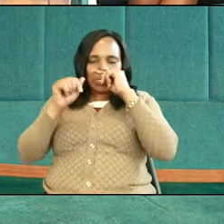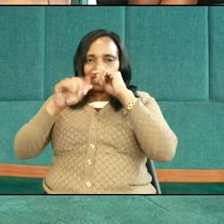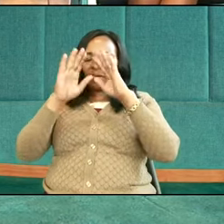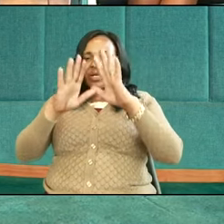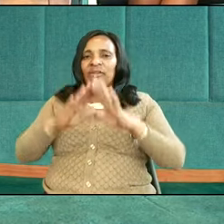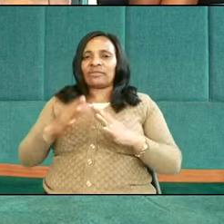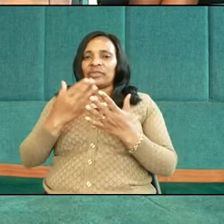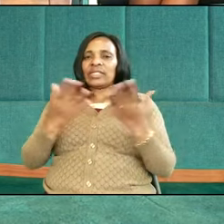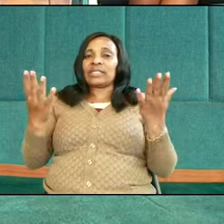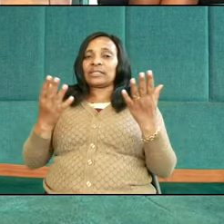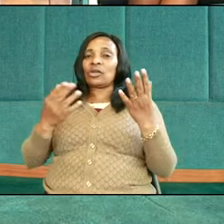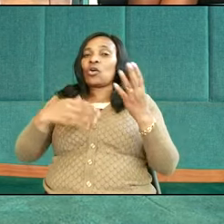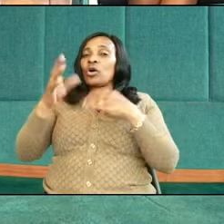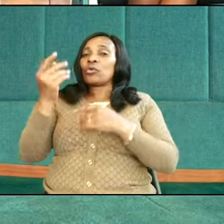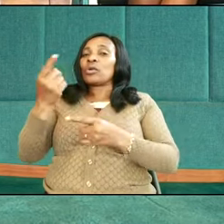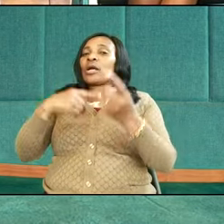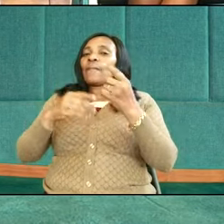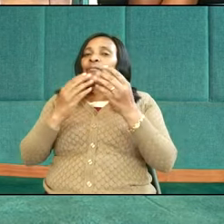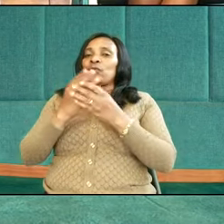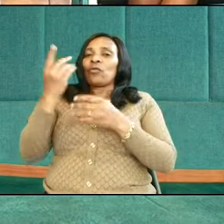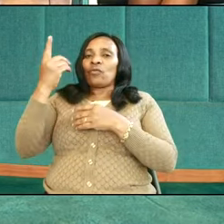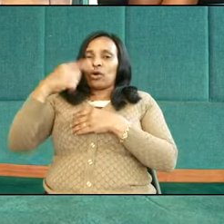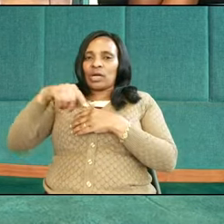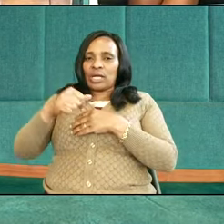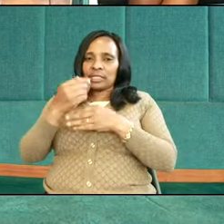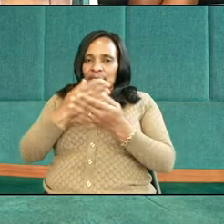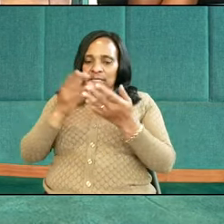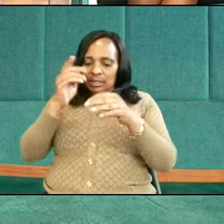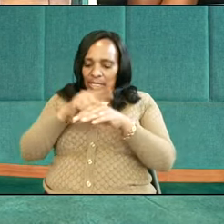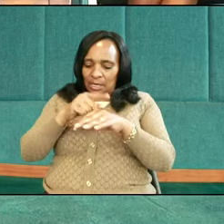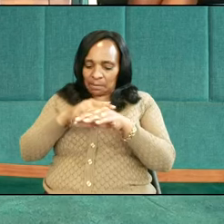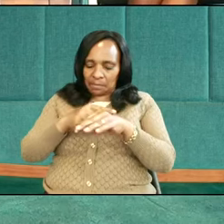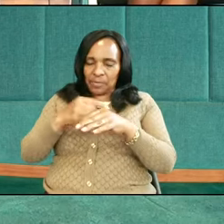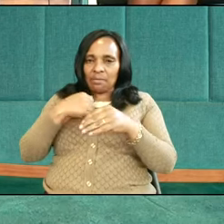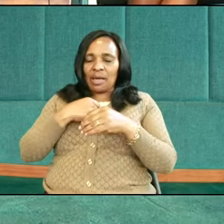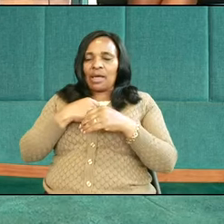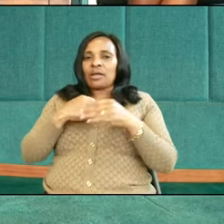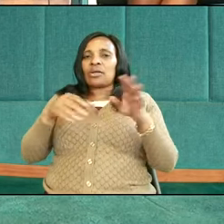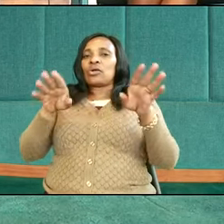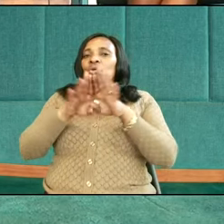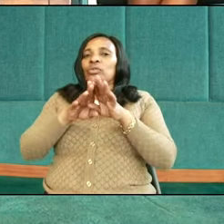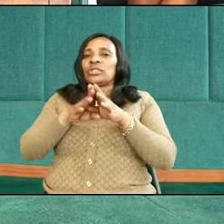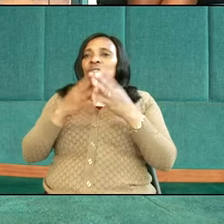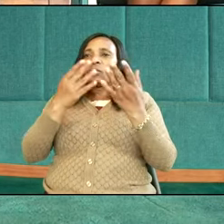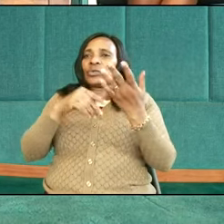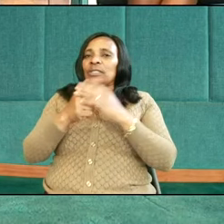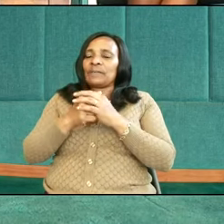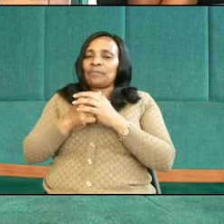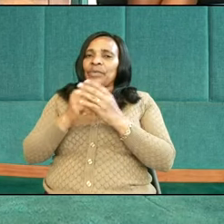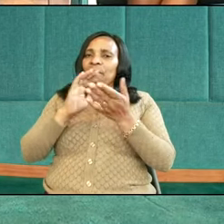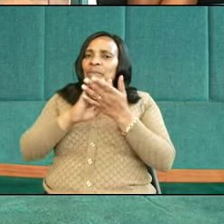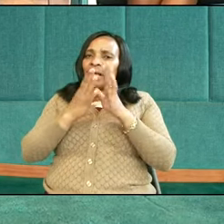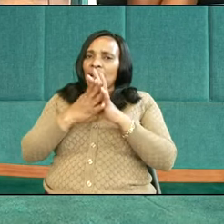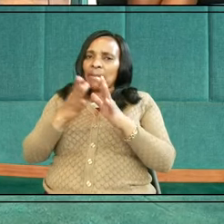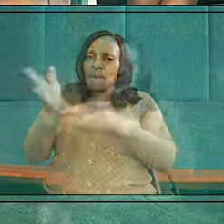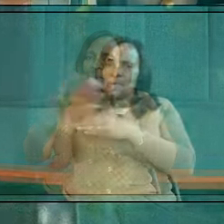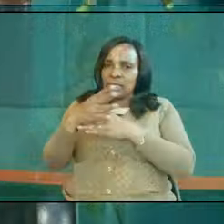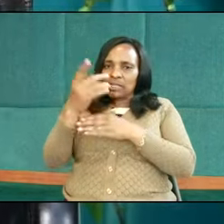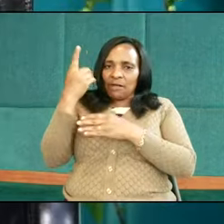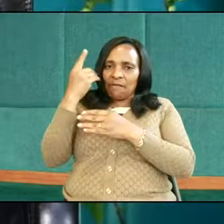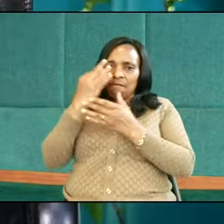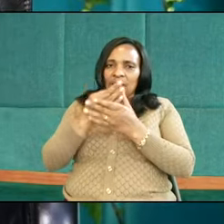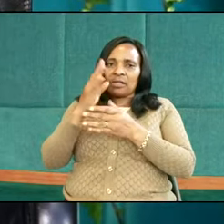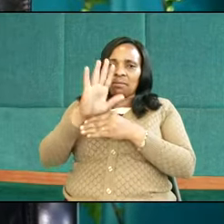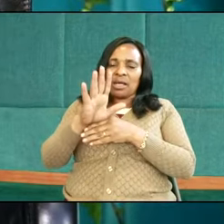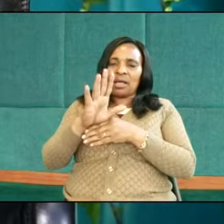that God will come through for us at any time. My parting shot is, be an ambassador of your faith. Don't be someone